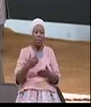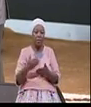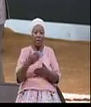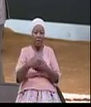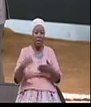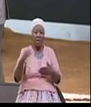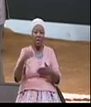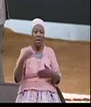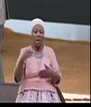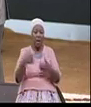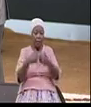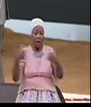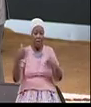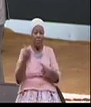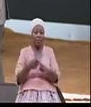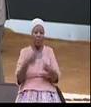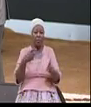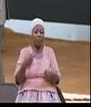the